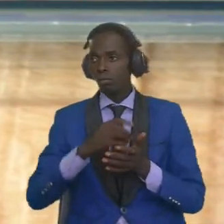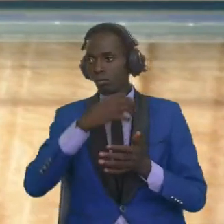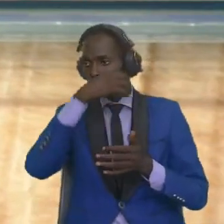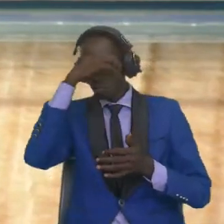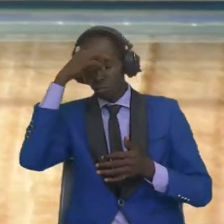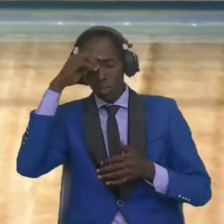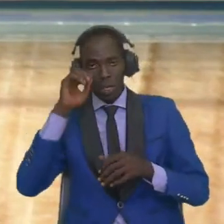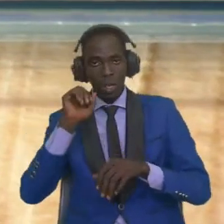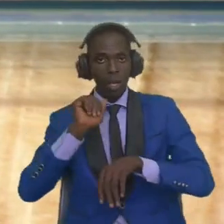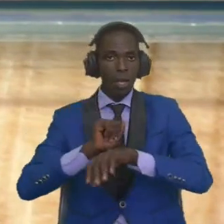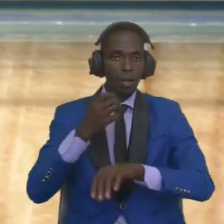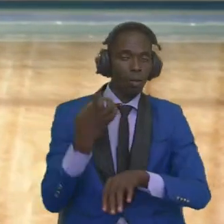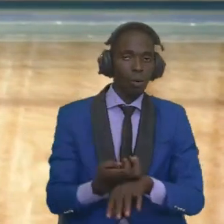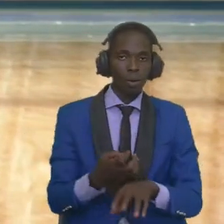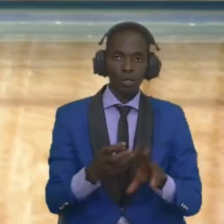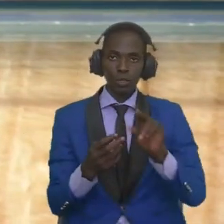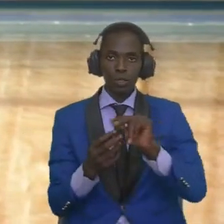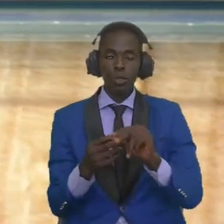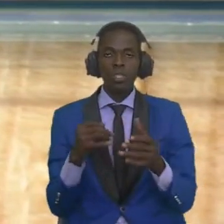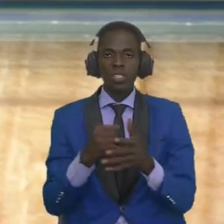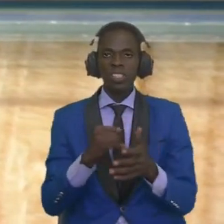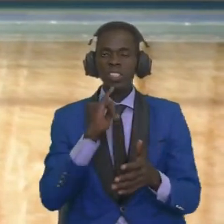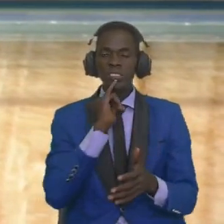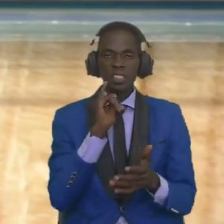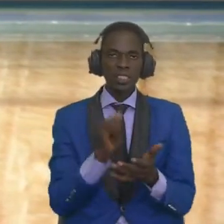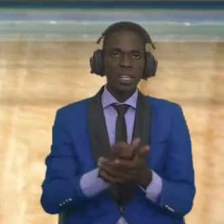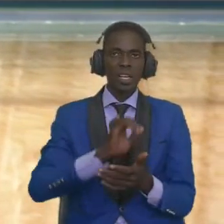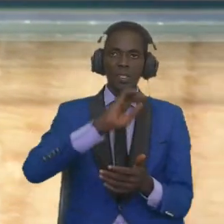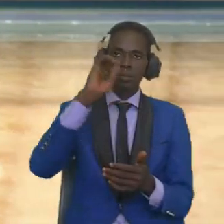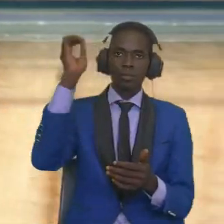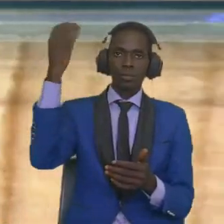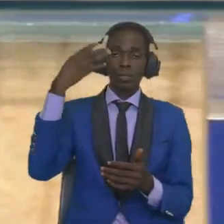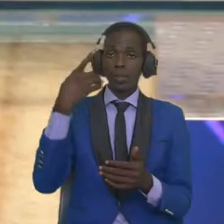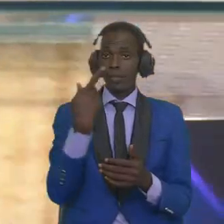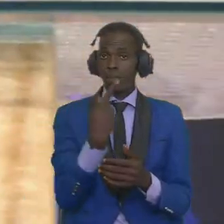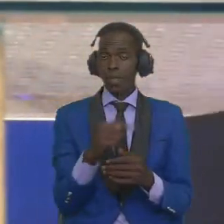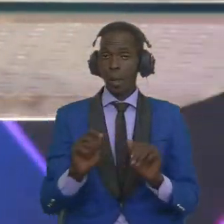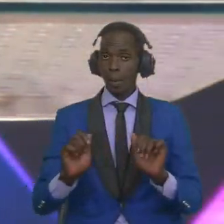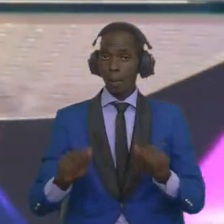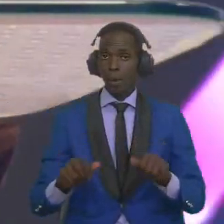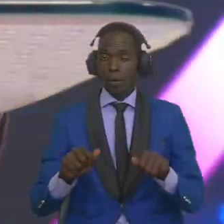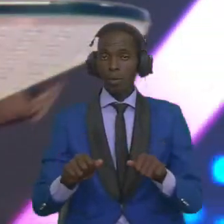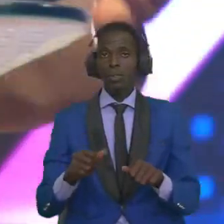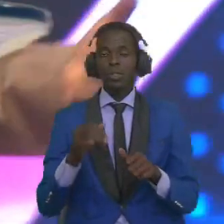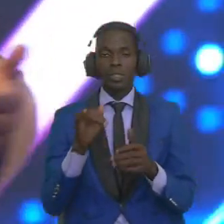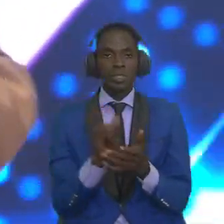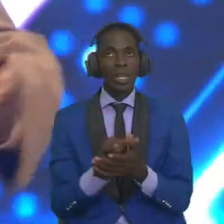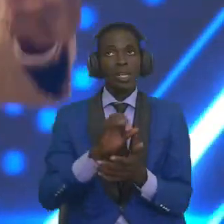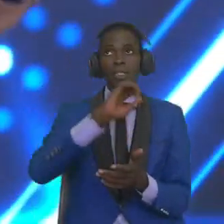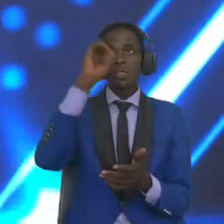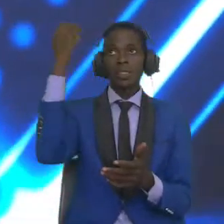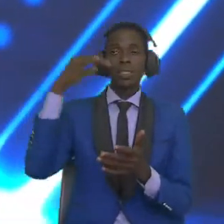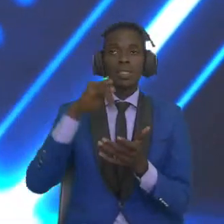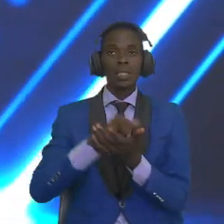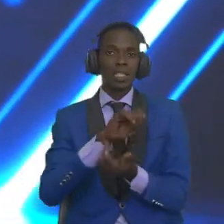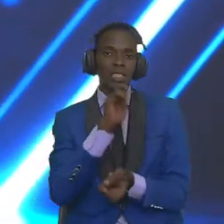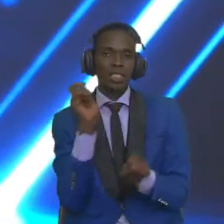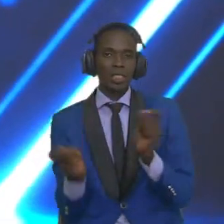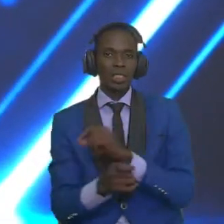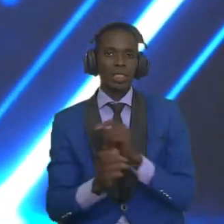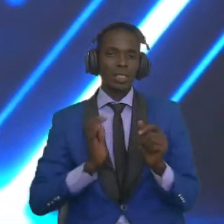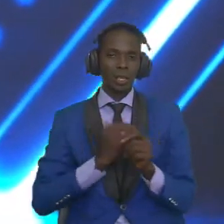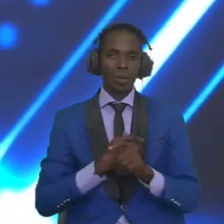repentance and makes us to believe on the Lord Jesus Christ. The possibilities is that grace that changes our lives. It gives